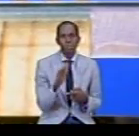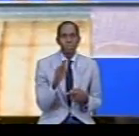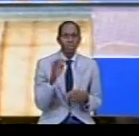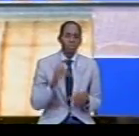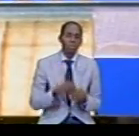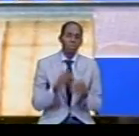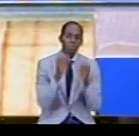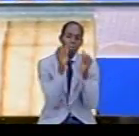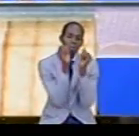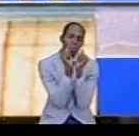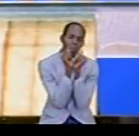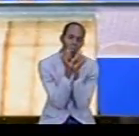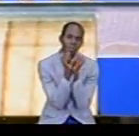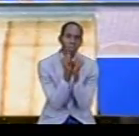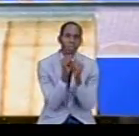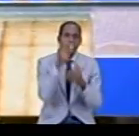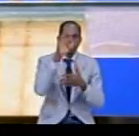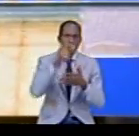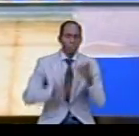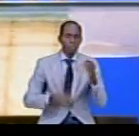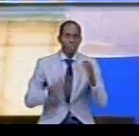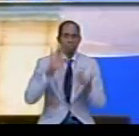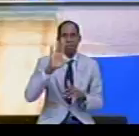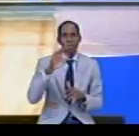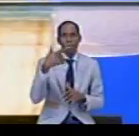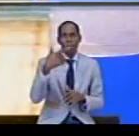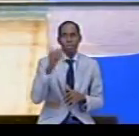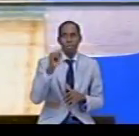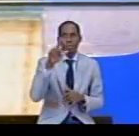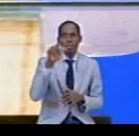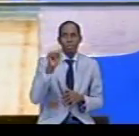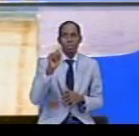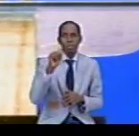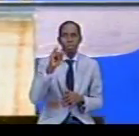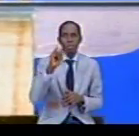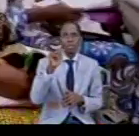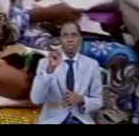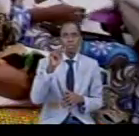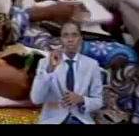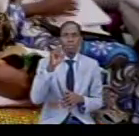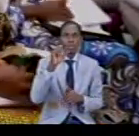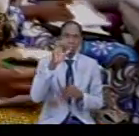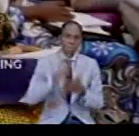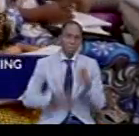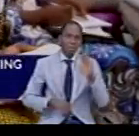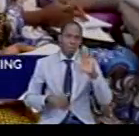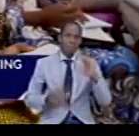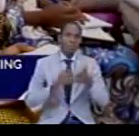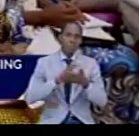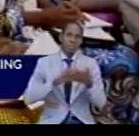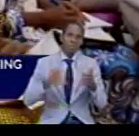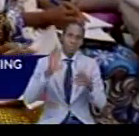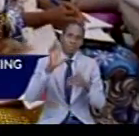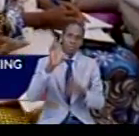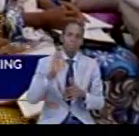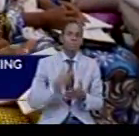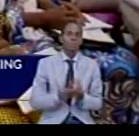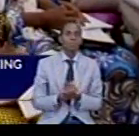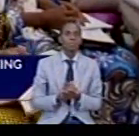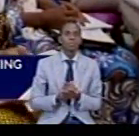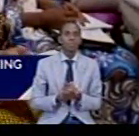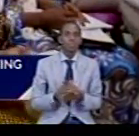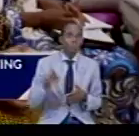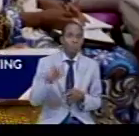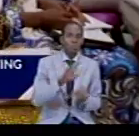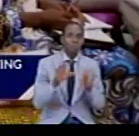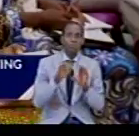bondage chapter 5 reading from verse 7 in chapter 5 verse 7 he did run